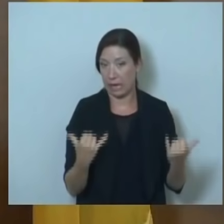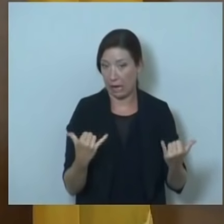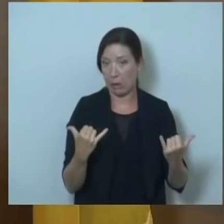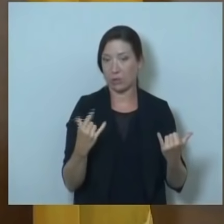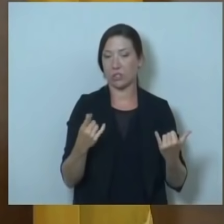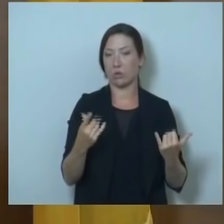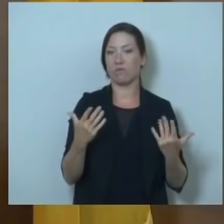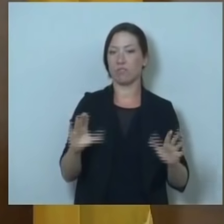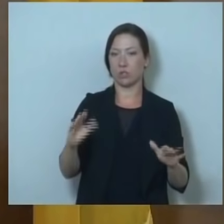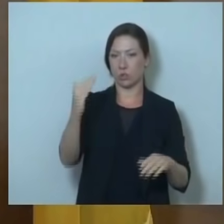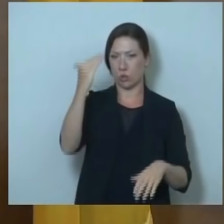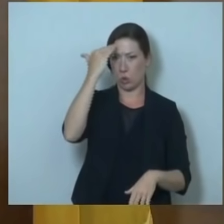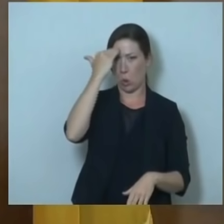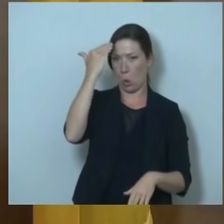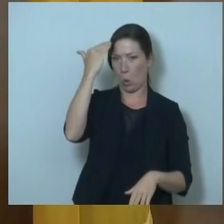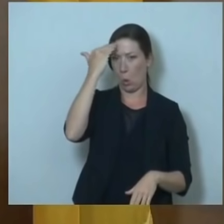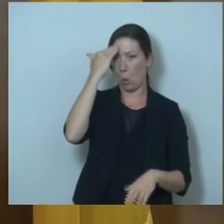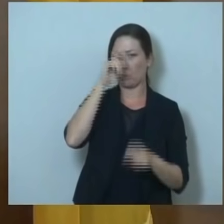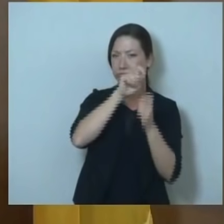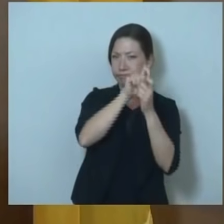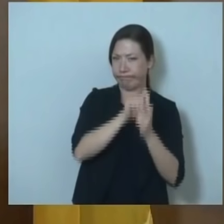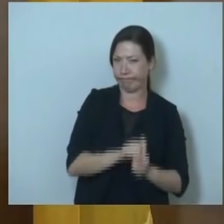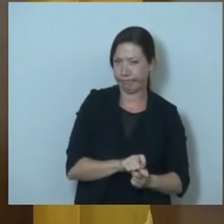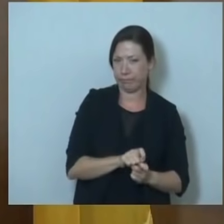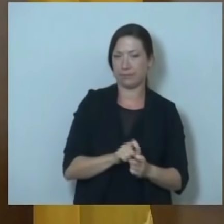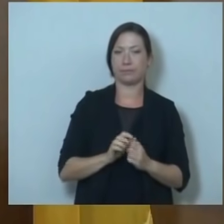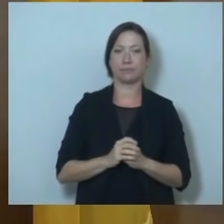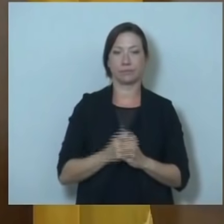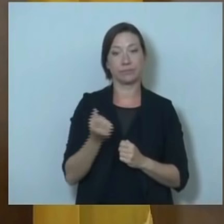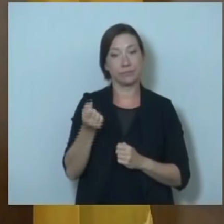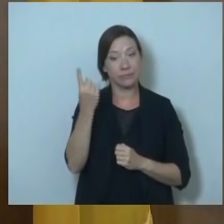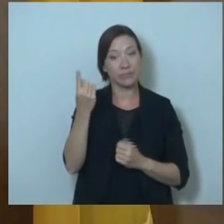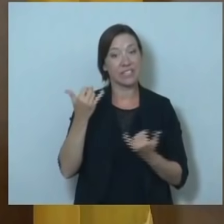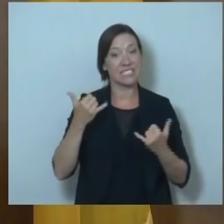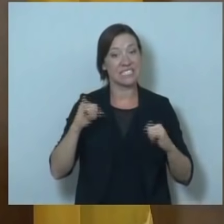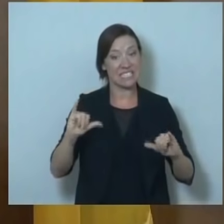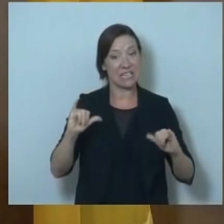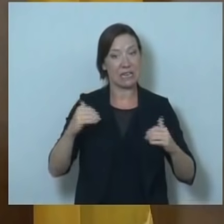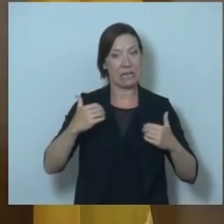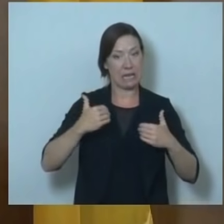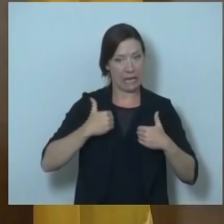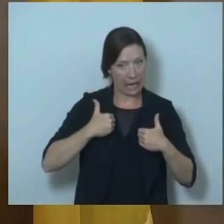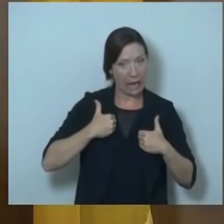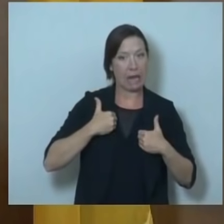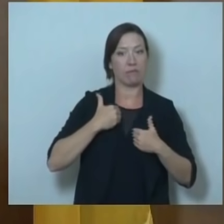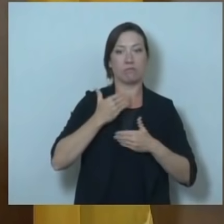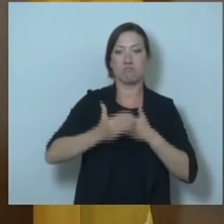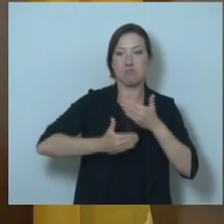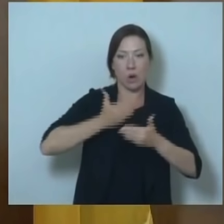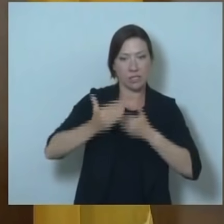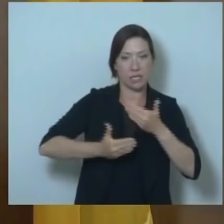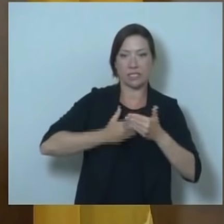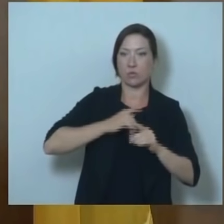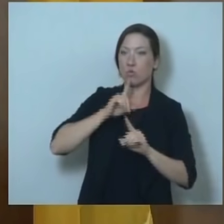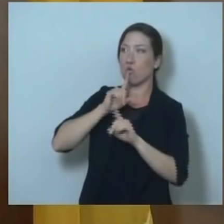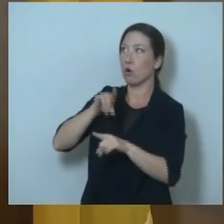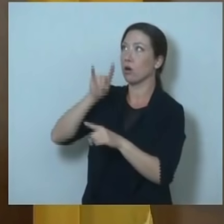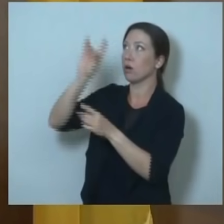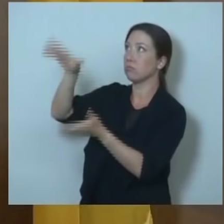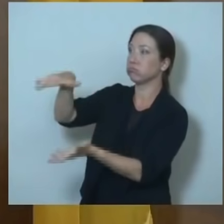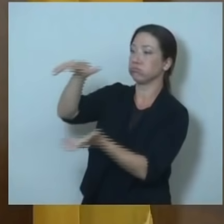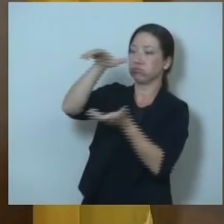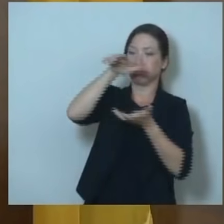those specifics to you. And while we still have an order supply mechanism coming in, we do have a higher degree